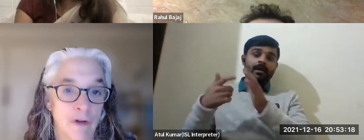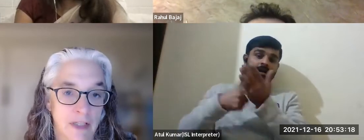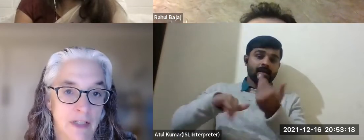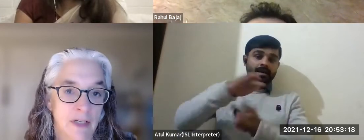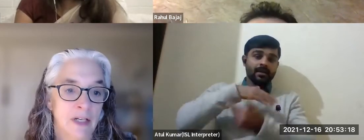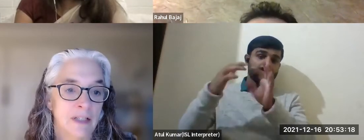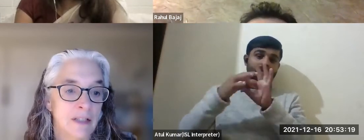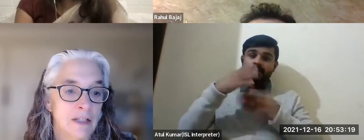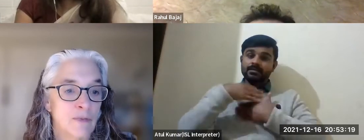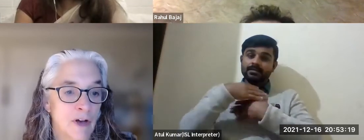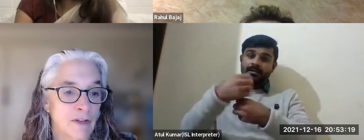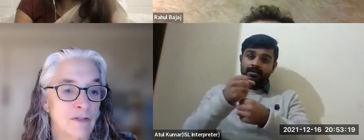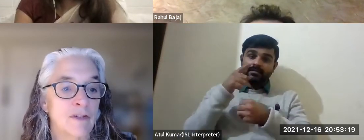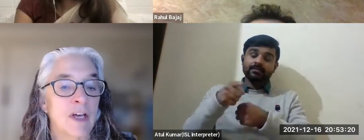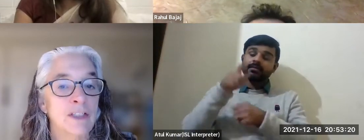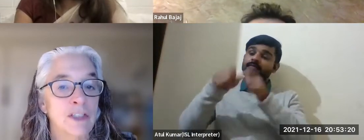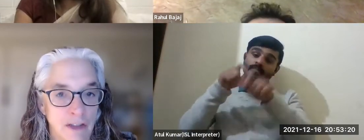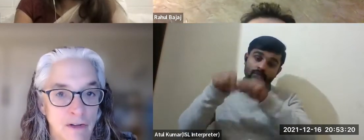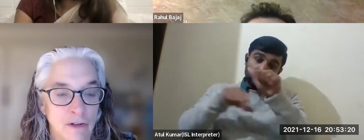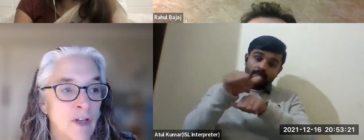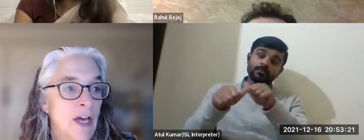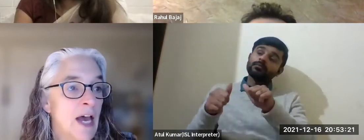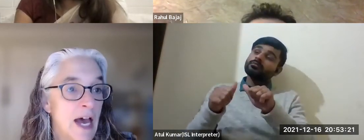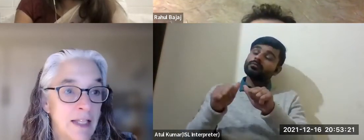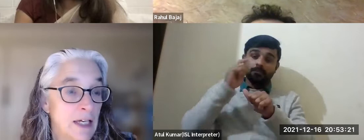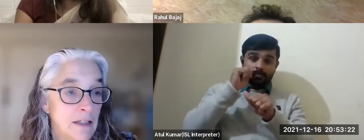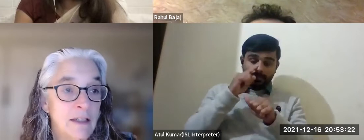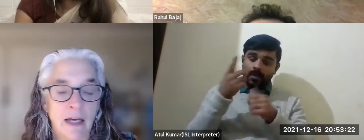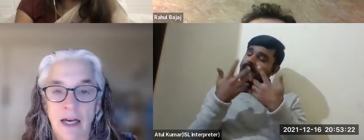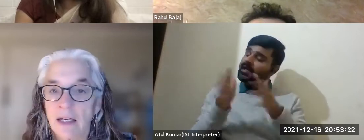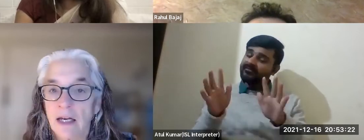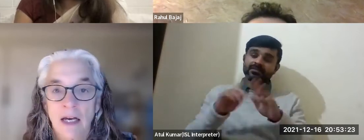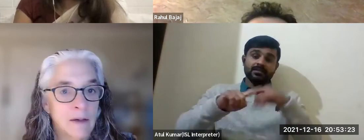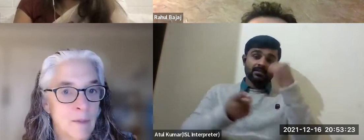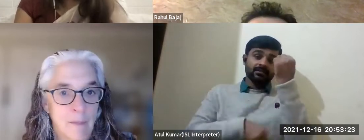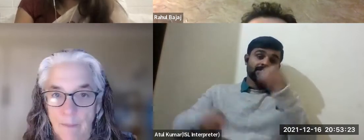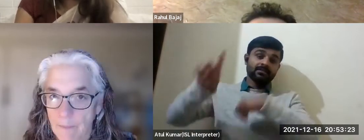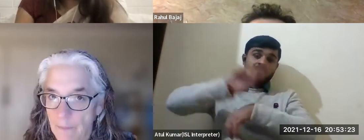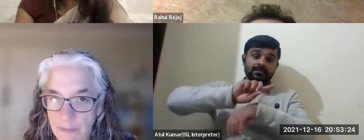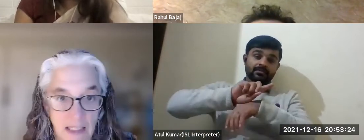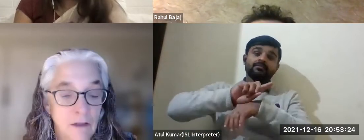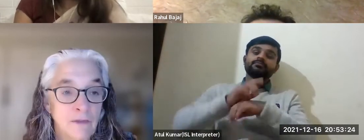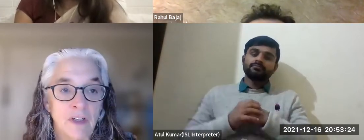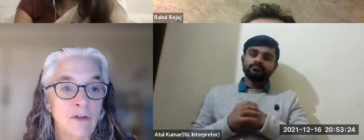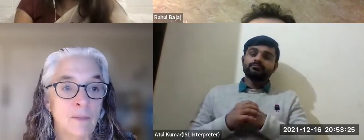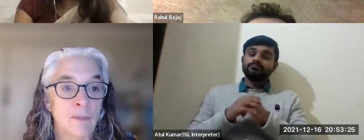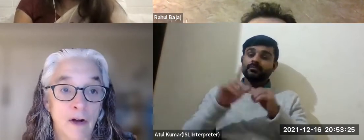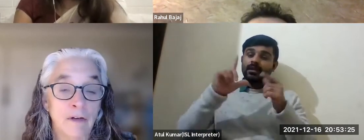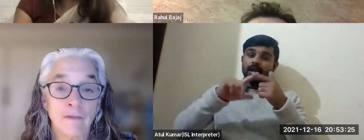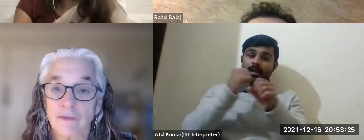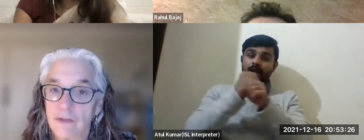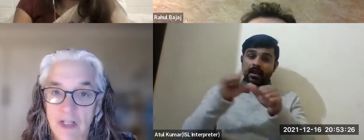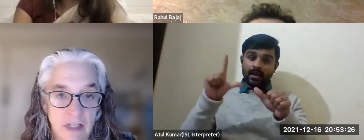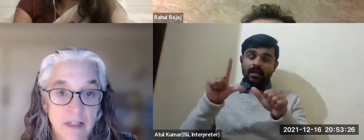of trust that this process engenders, at the end of the day, legal fees are